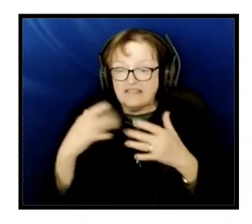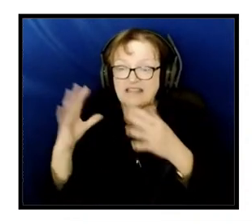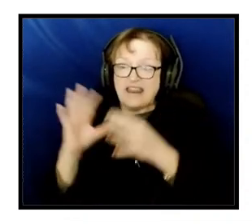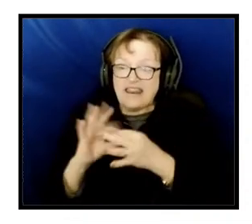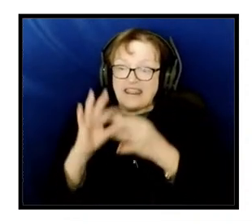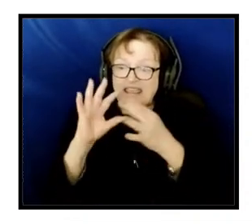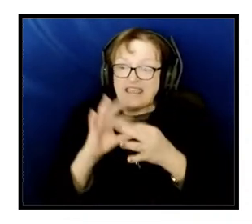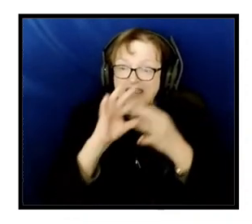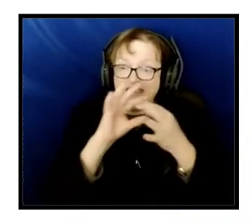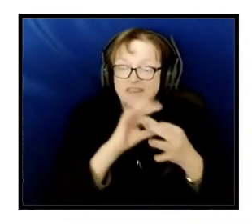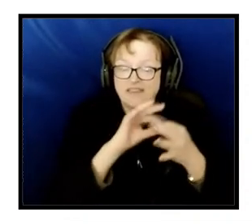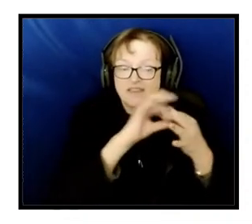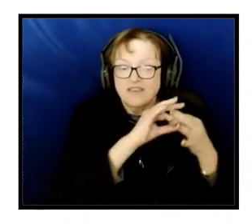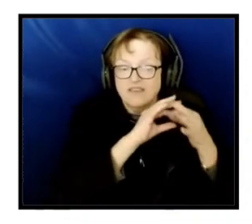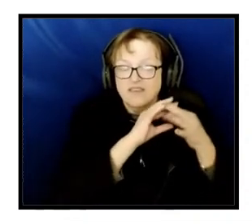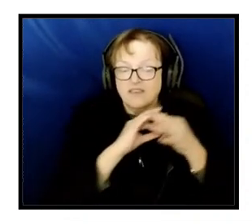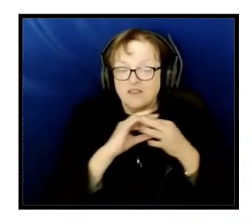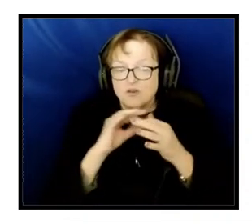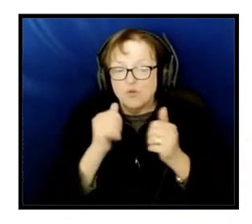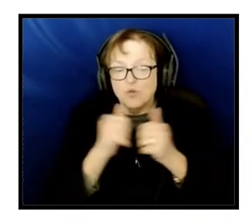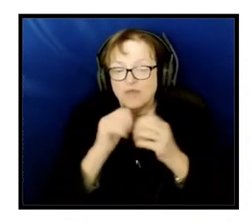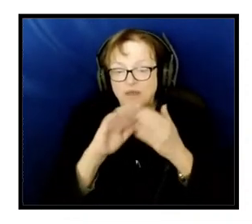that we made with the community this year,